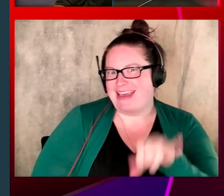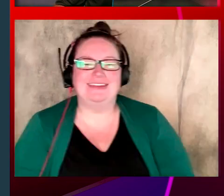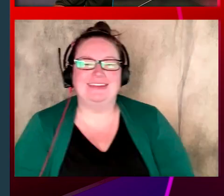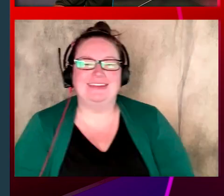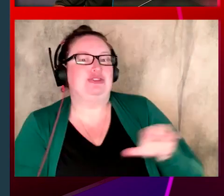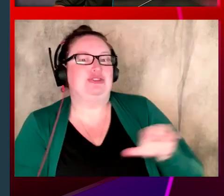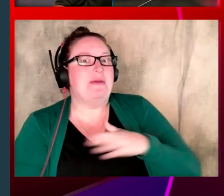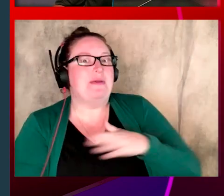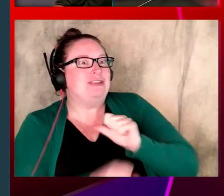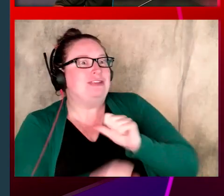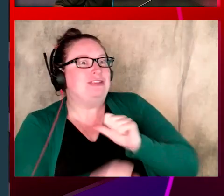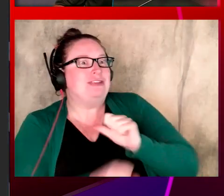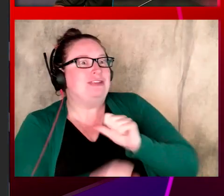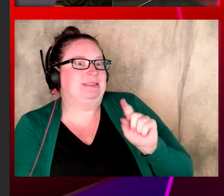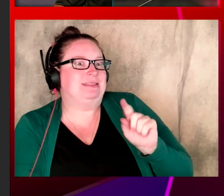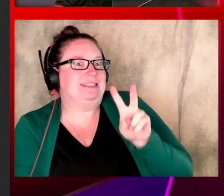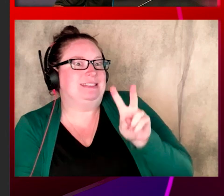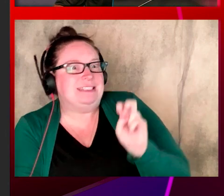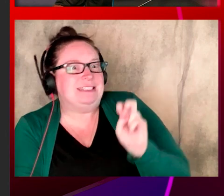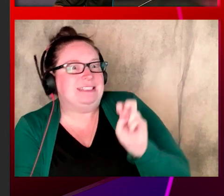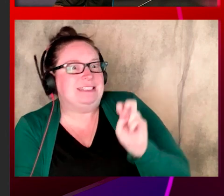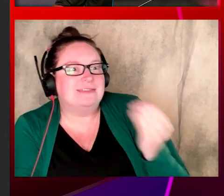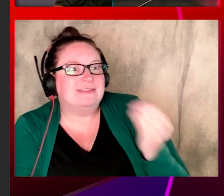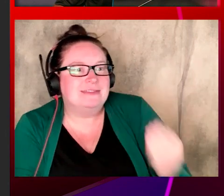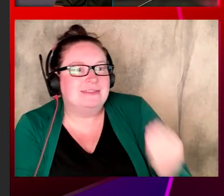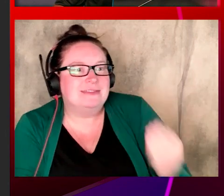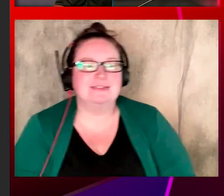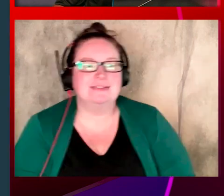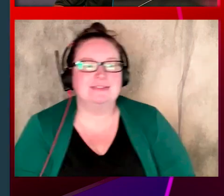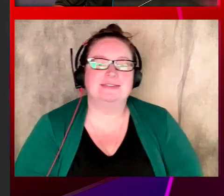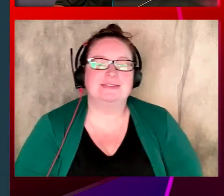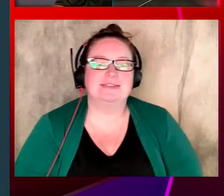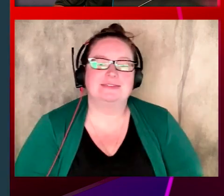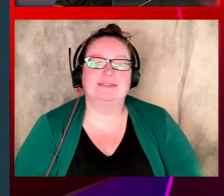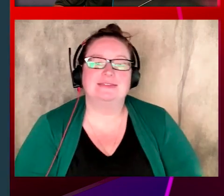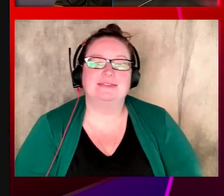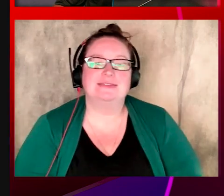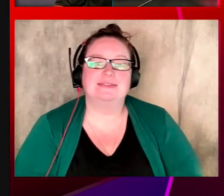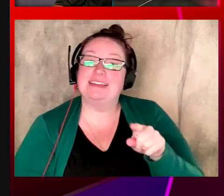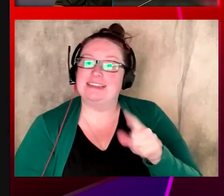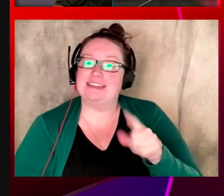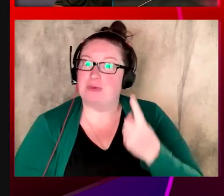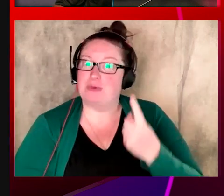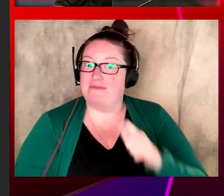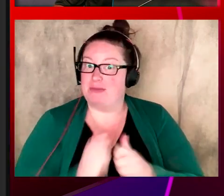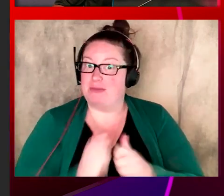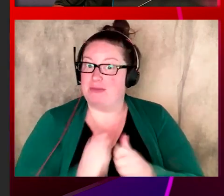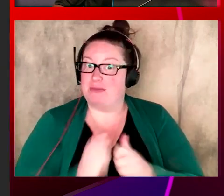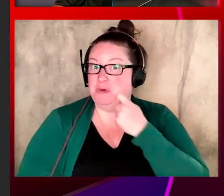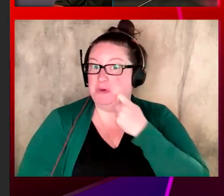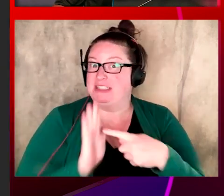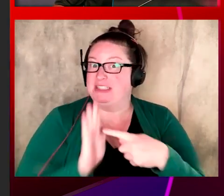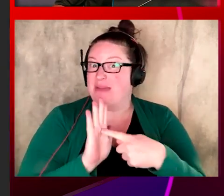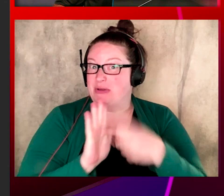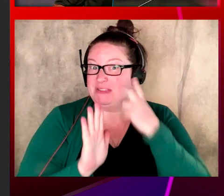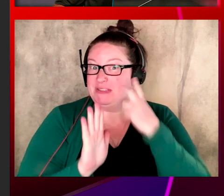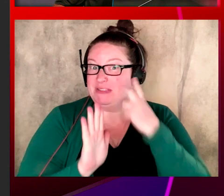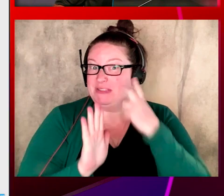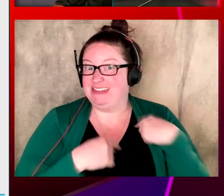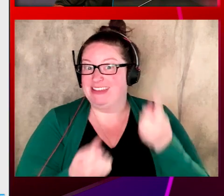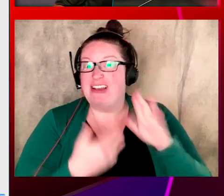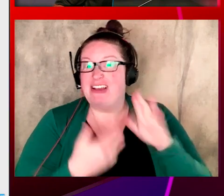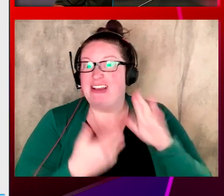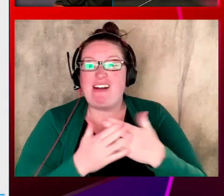Steve. Hold on. This is one of the coolest demos I've seen, I have to say. Oh, I love all those little people walking around.